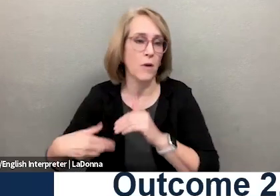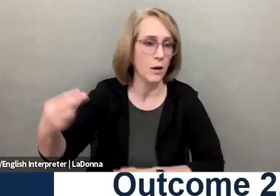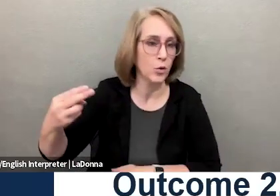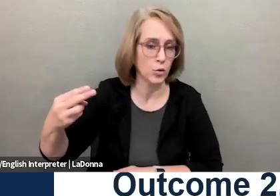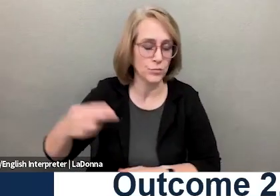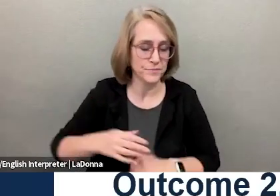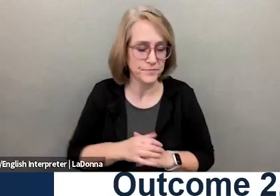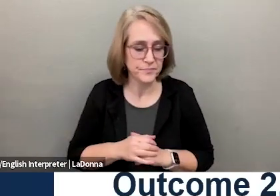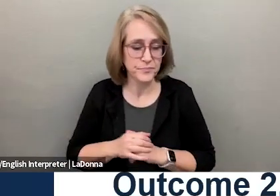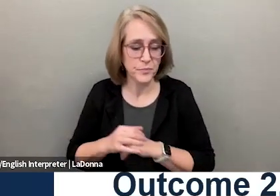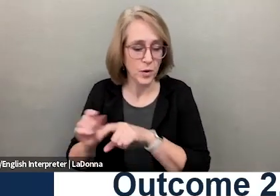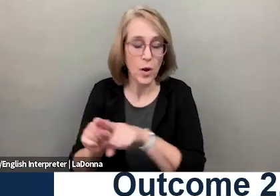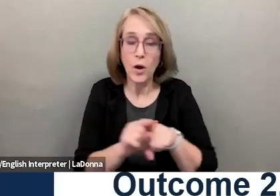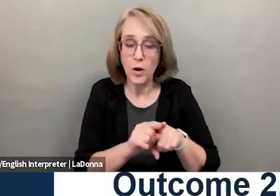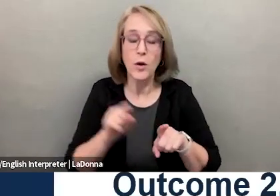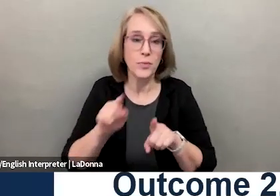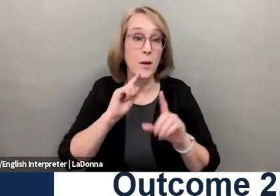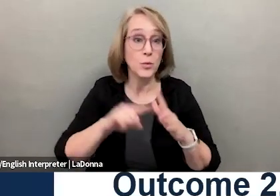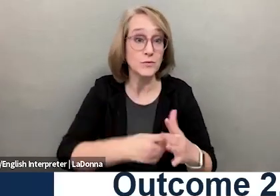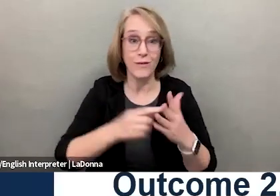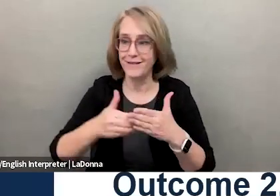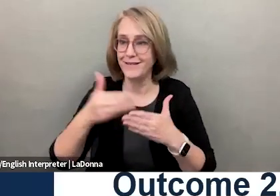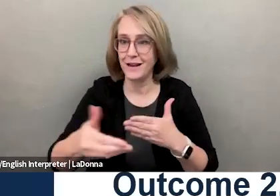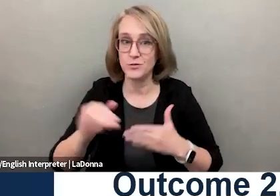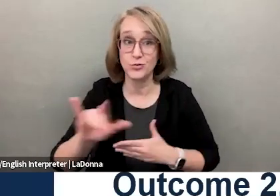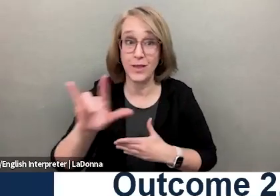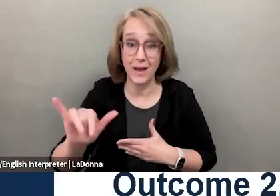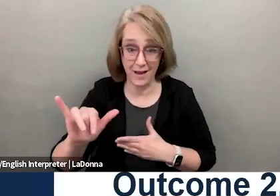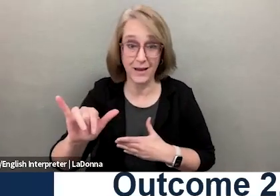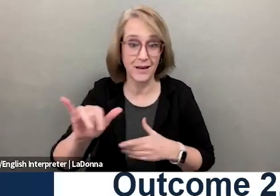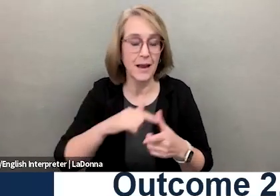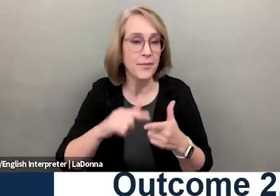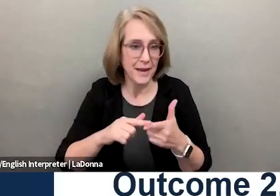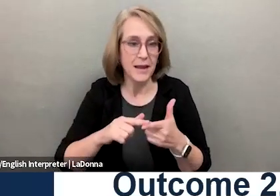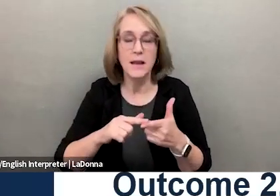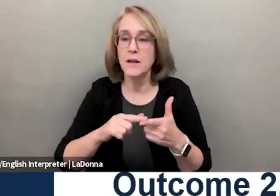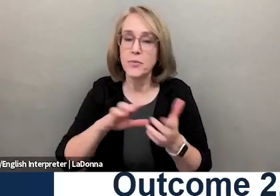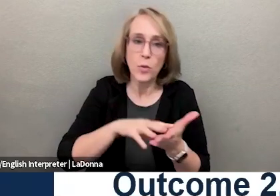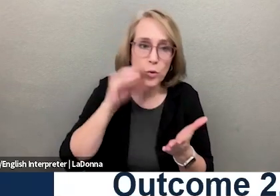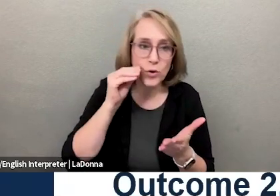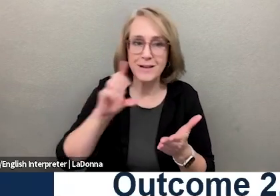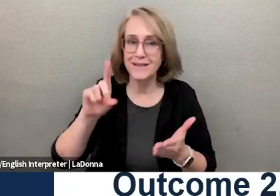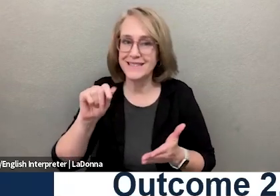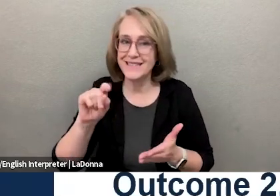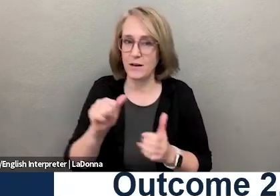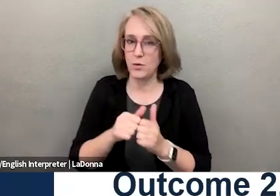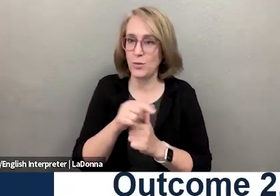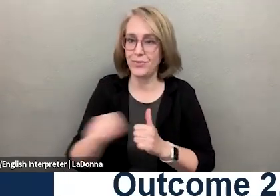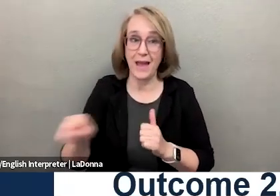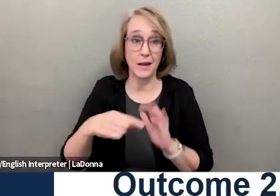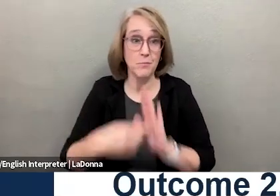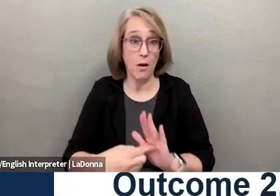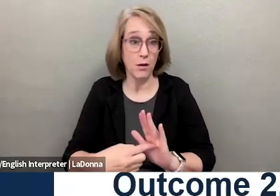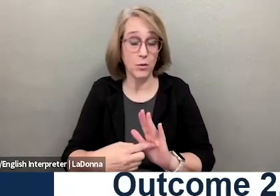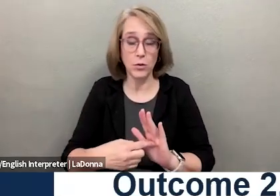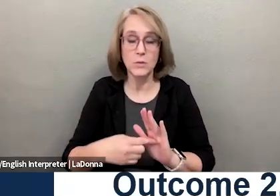some providers. Additional providers will come on board next July. And it's important that the learnings and the data from this model are shared within